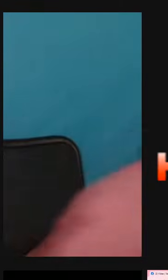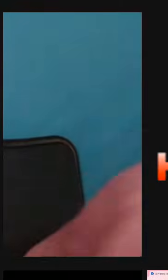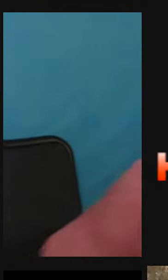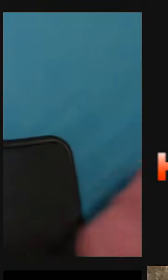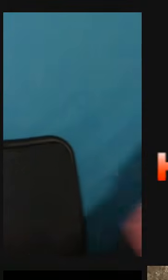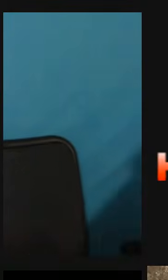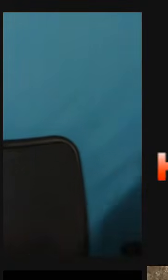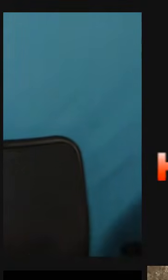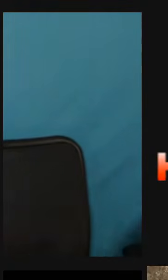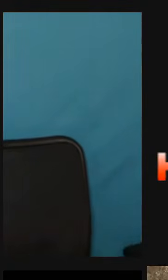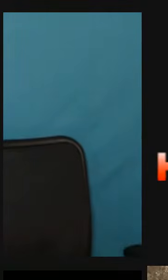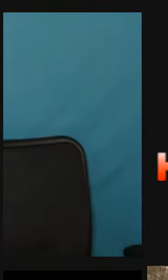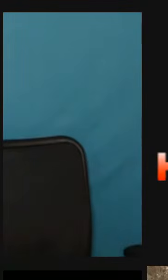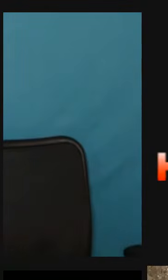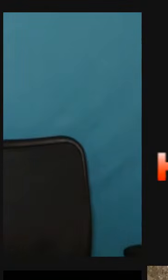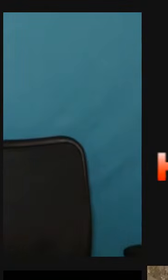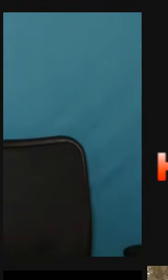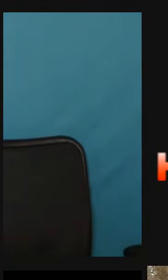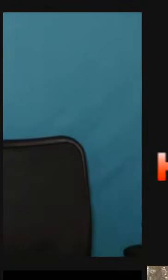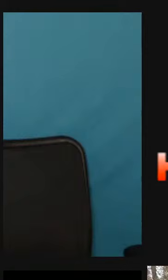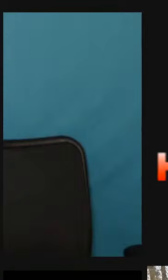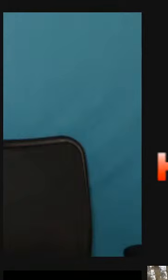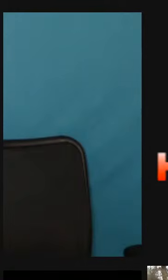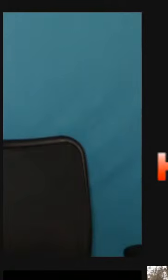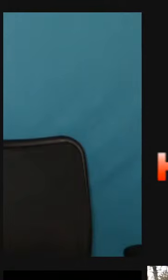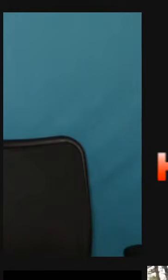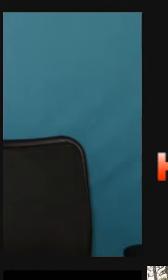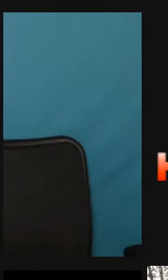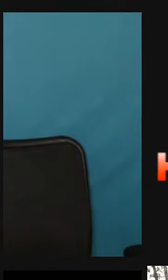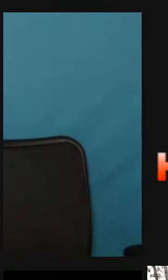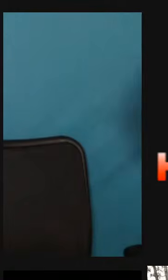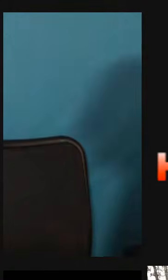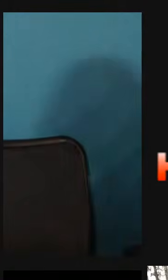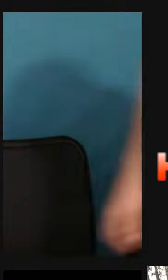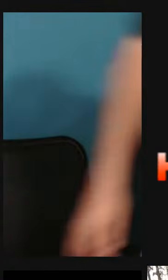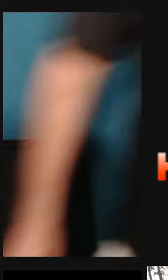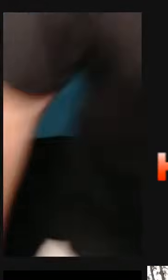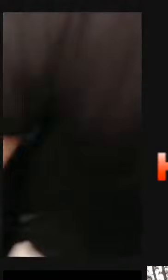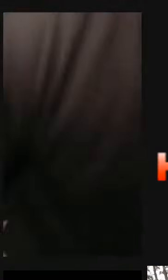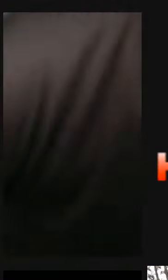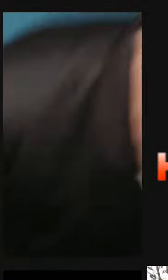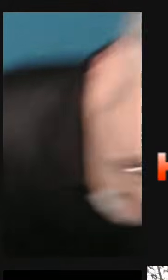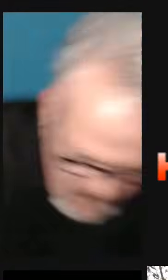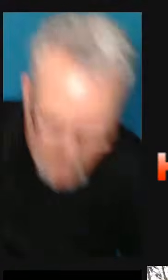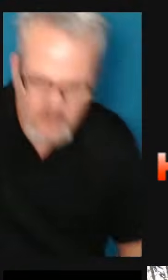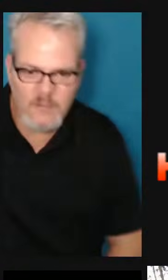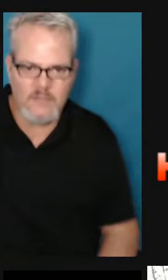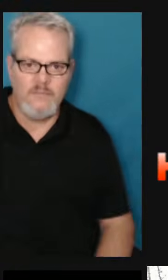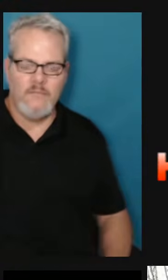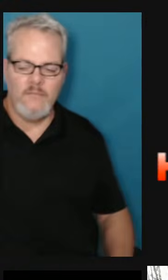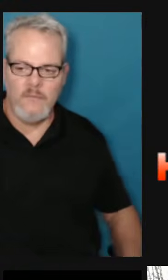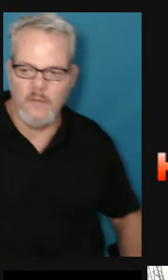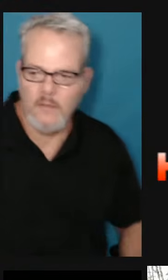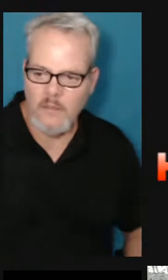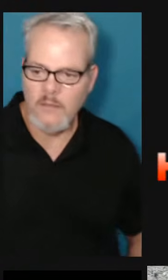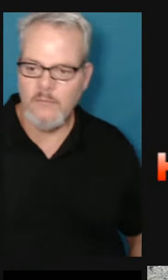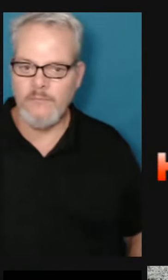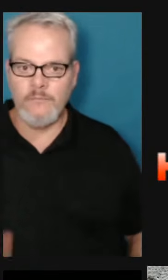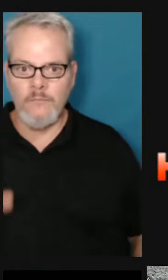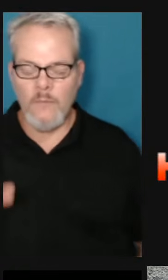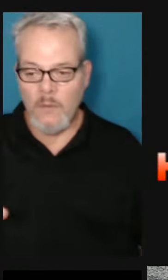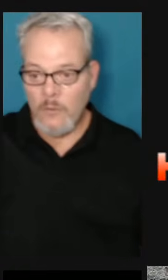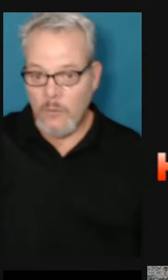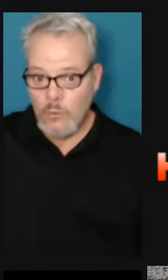just take a look at what 2018 Tephra looked like. It's night and day, right? We are